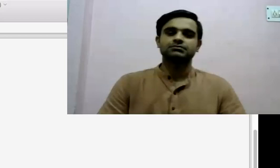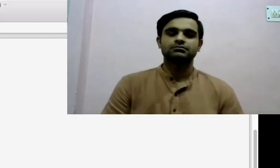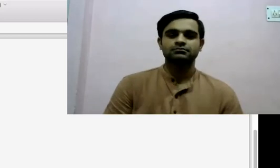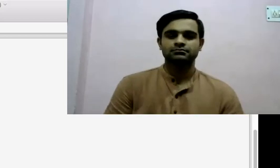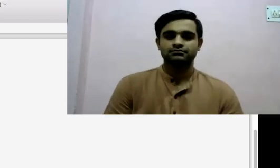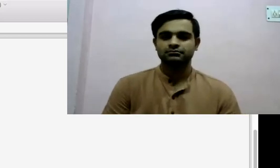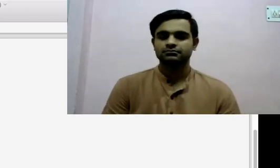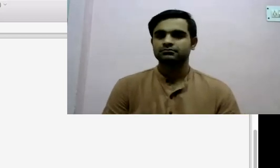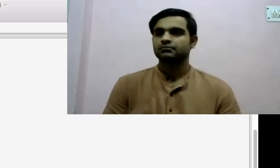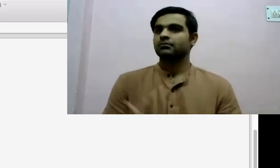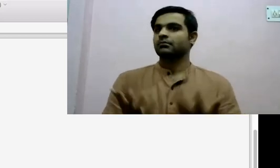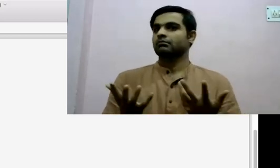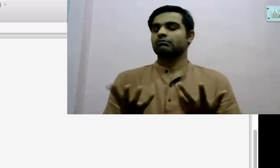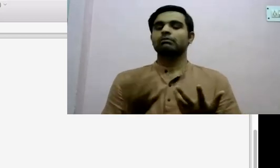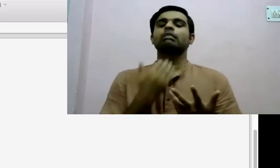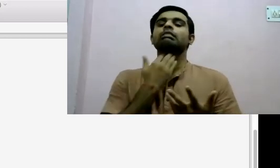sore throat,